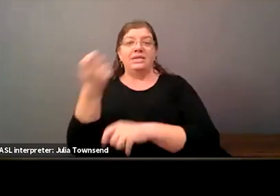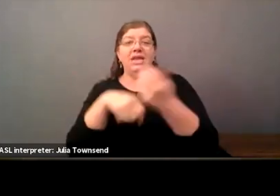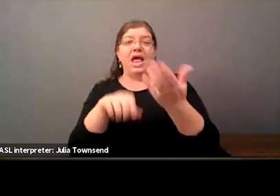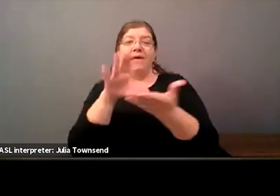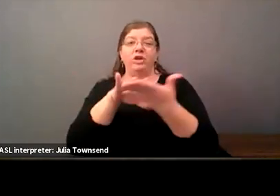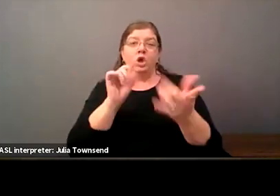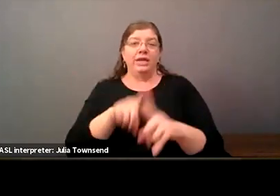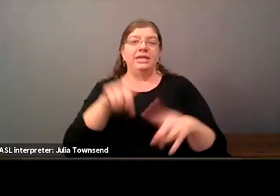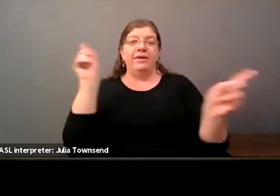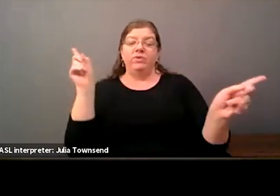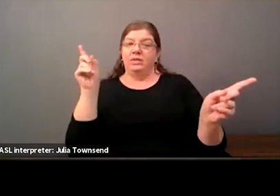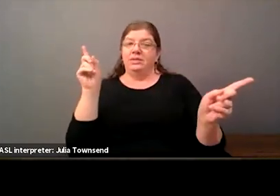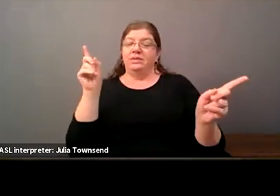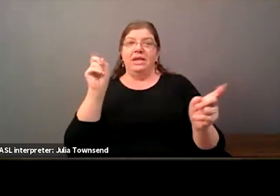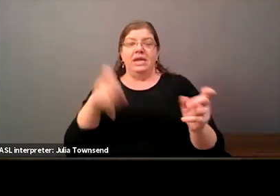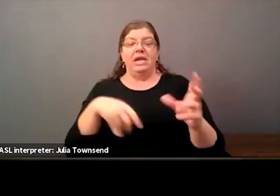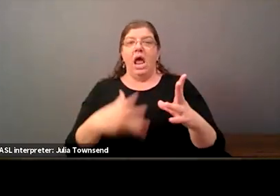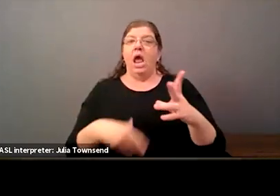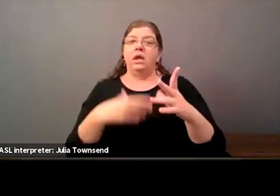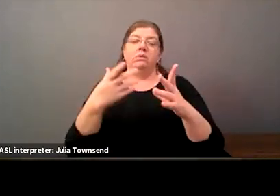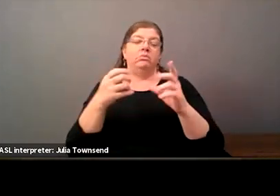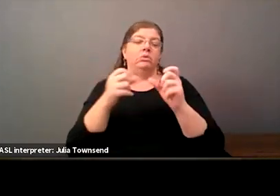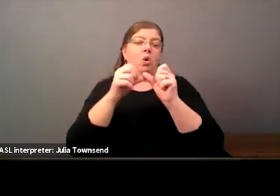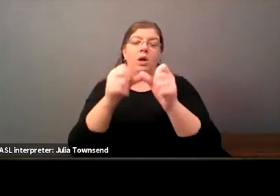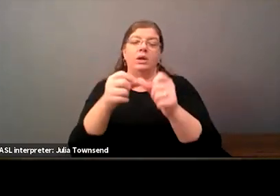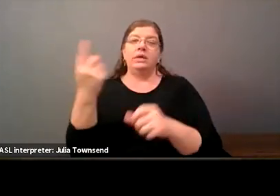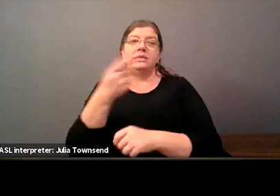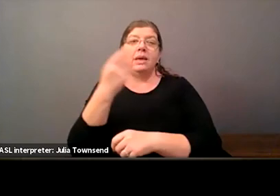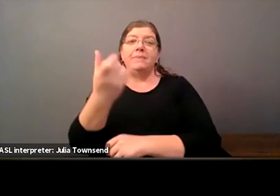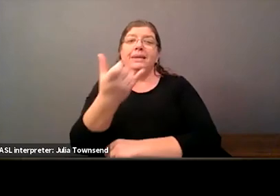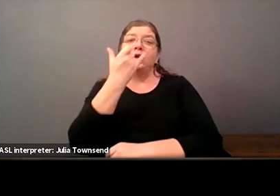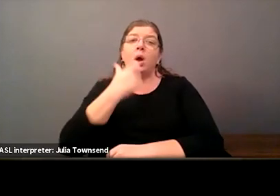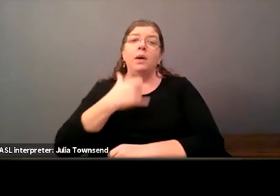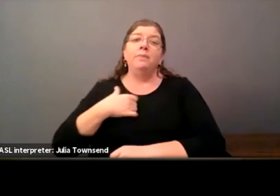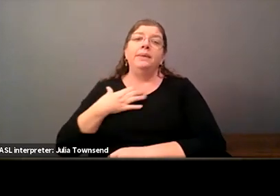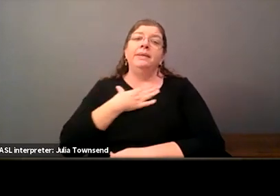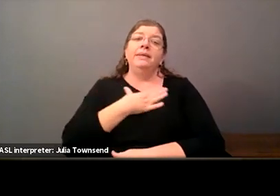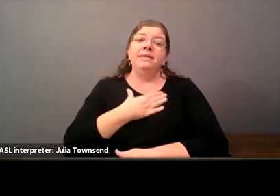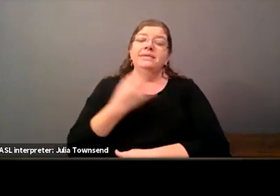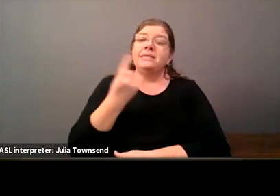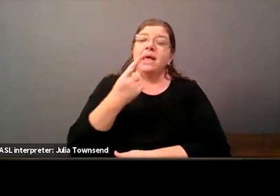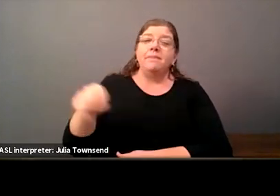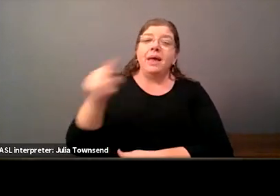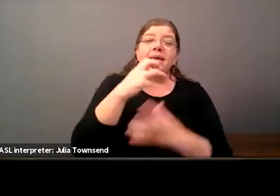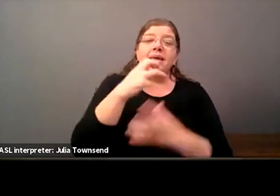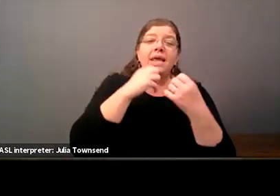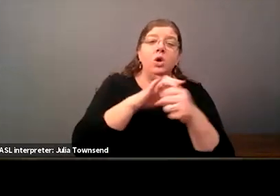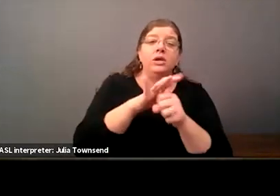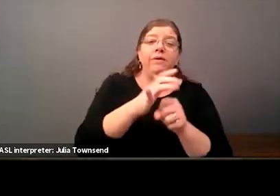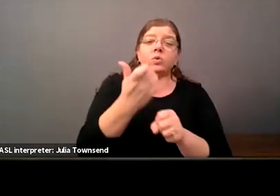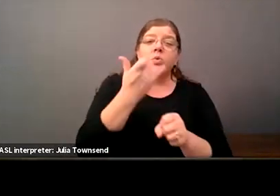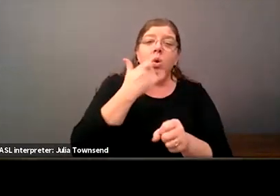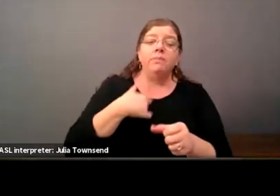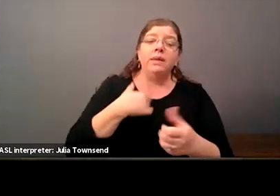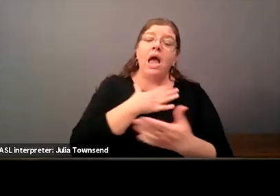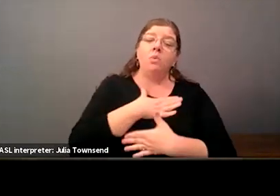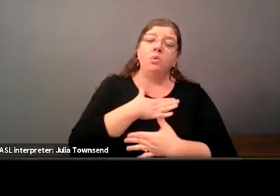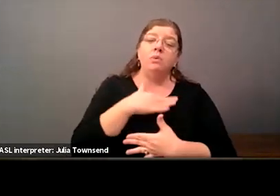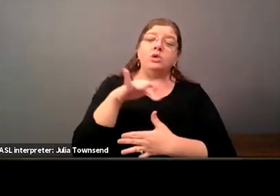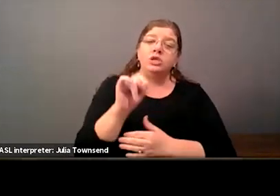differences need i go on could somebody call me could somebody care i'd appreciate